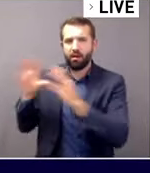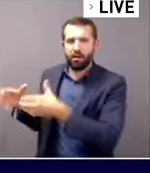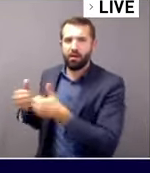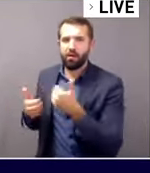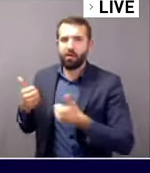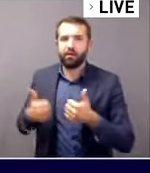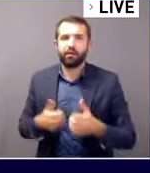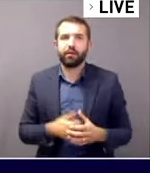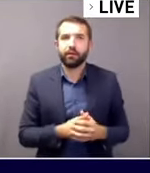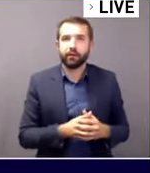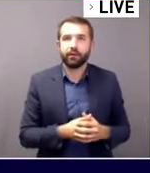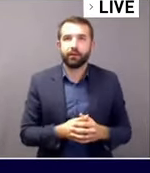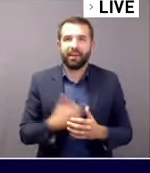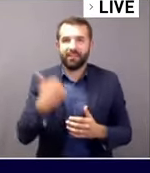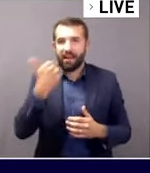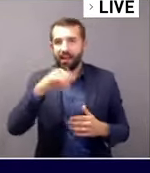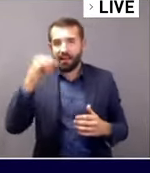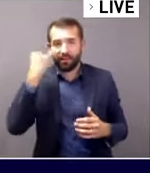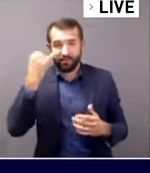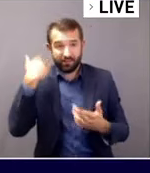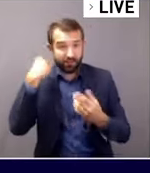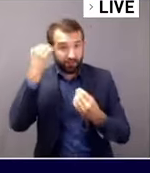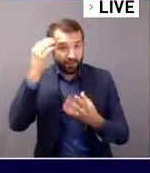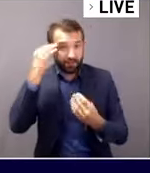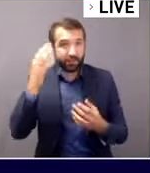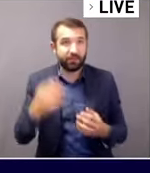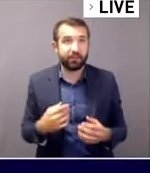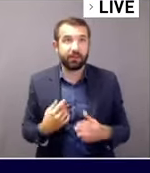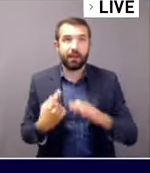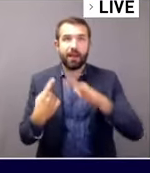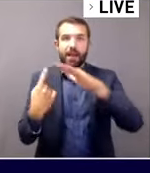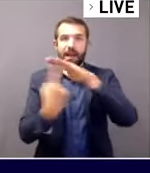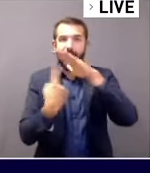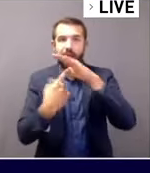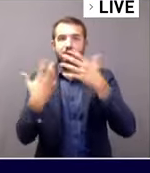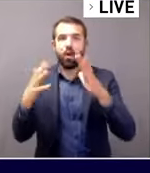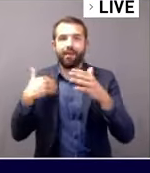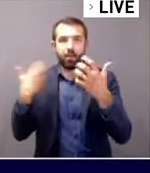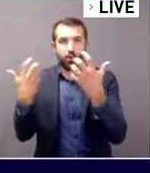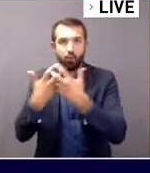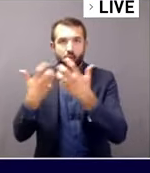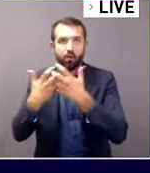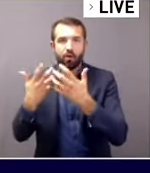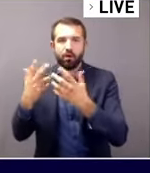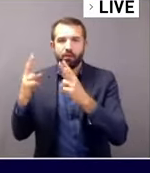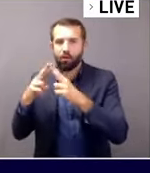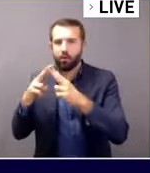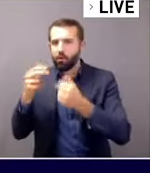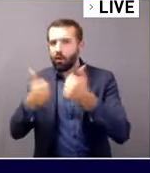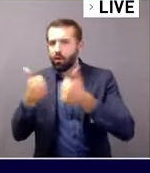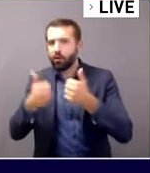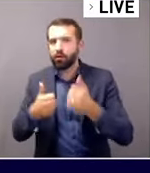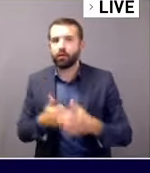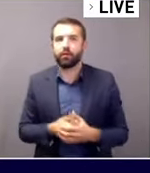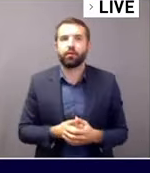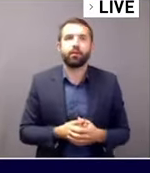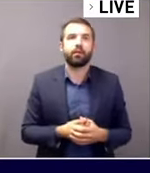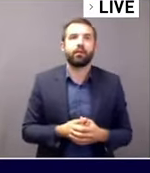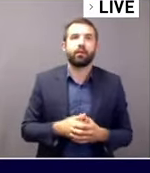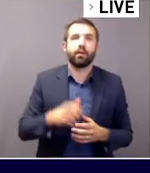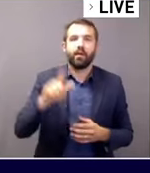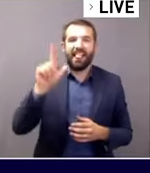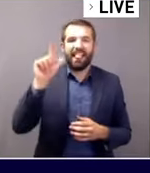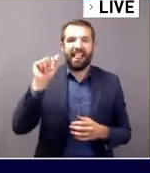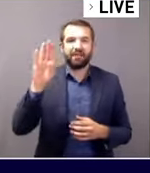was? Charlie, at this time, so we just learned of these additional cases from our laboratory just